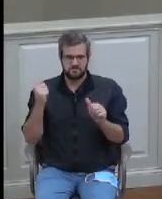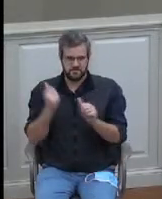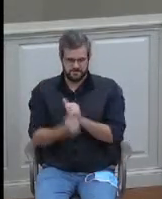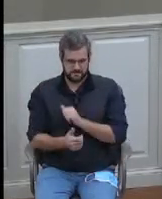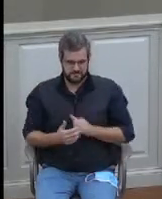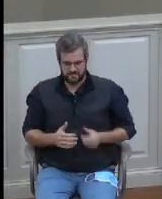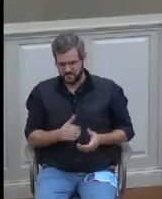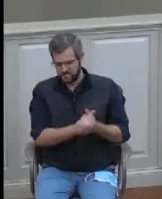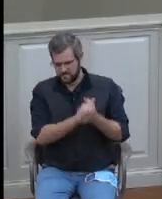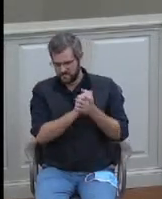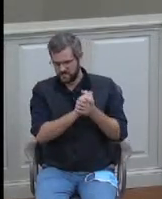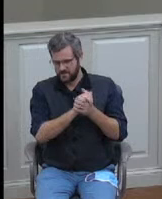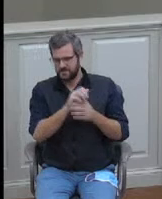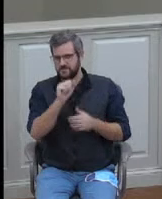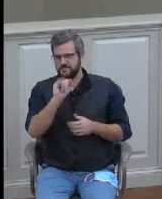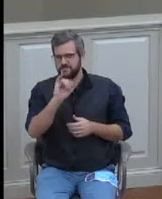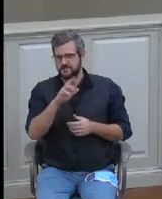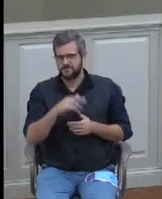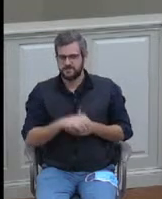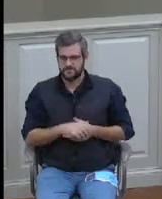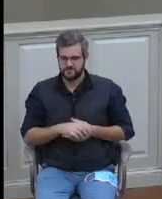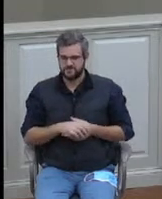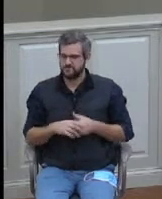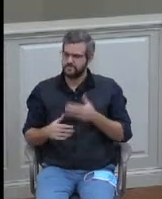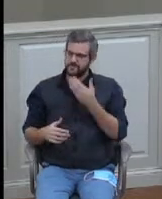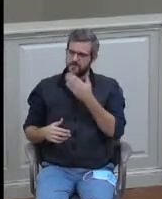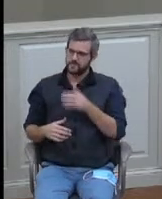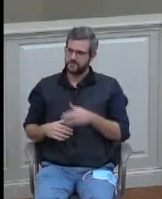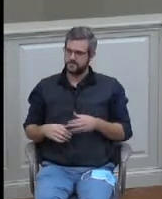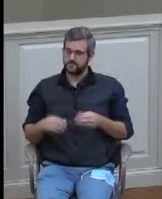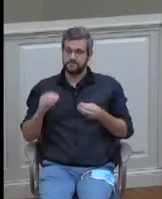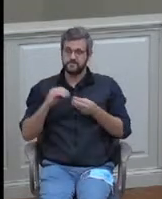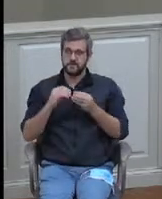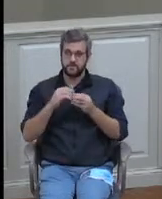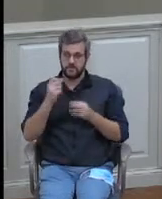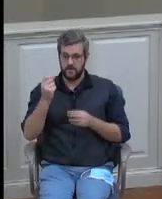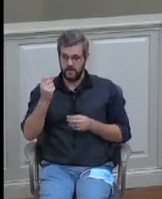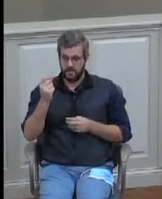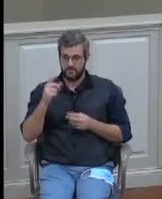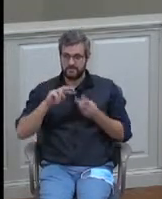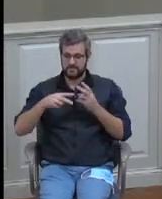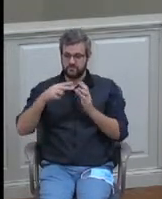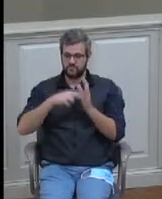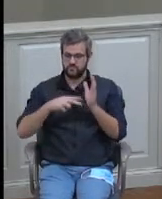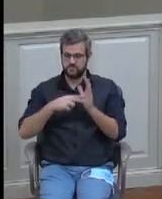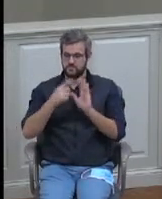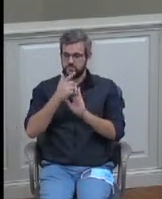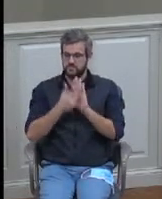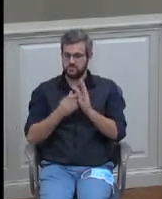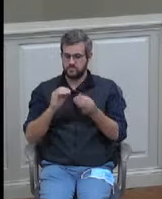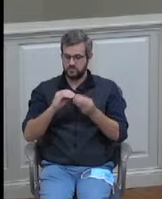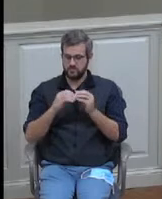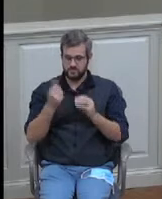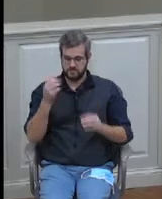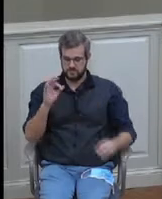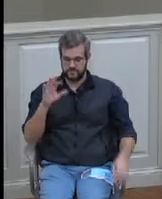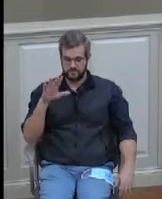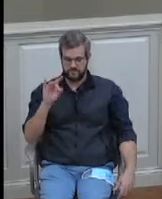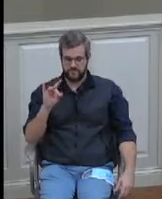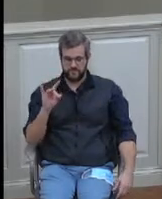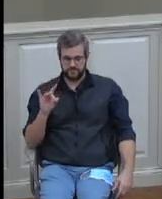carries. Congratulations, sir. Thank you. Item 11 is the second reading of ordinance number